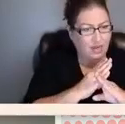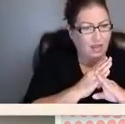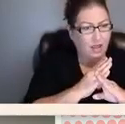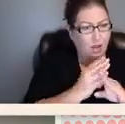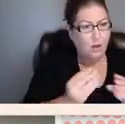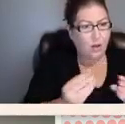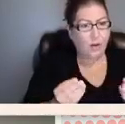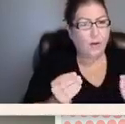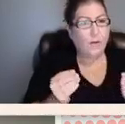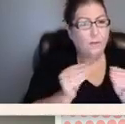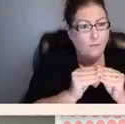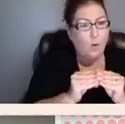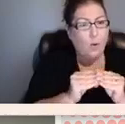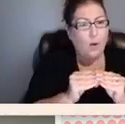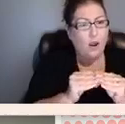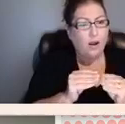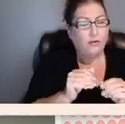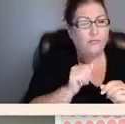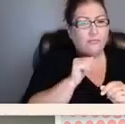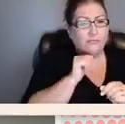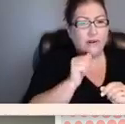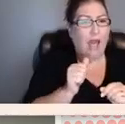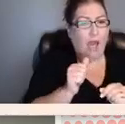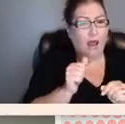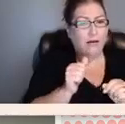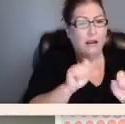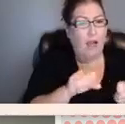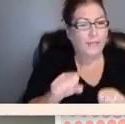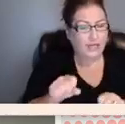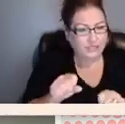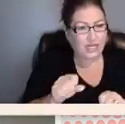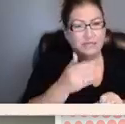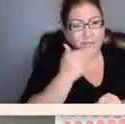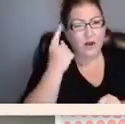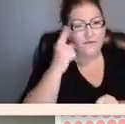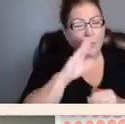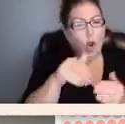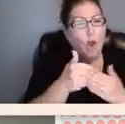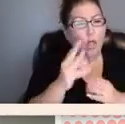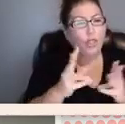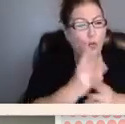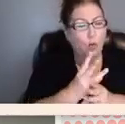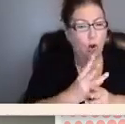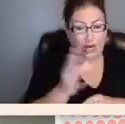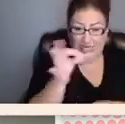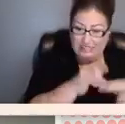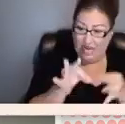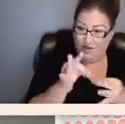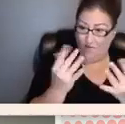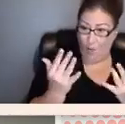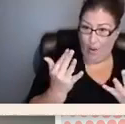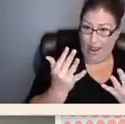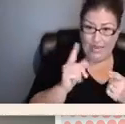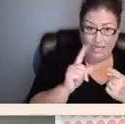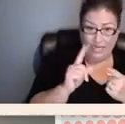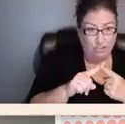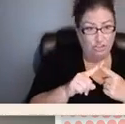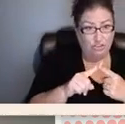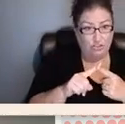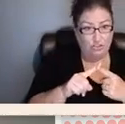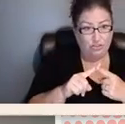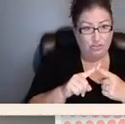with incompetence. It is better for all the world if instead of waiting to execute